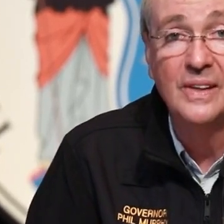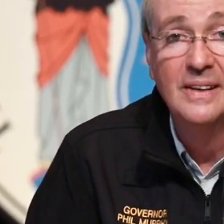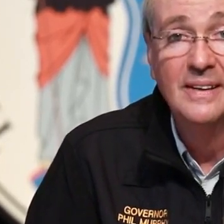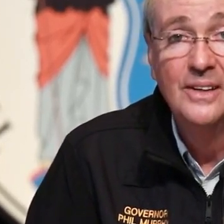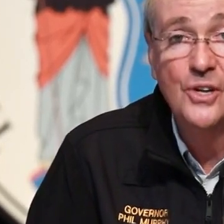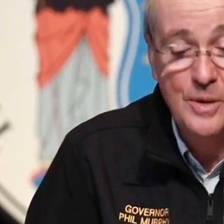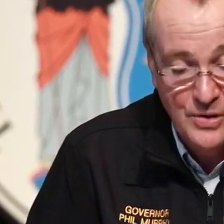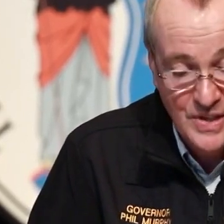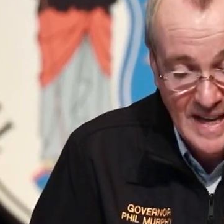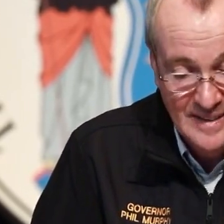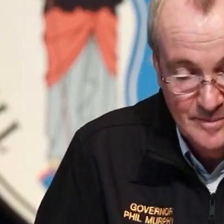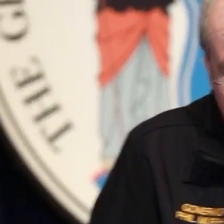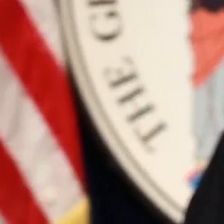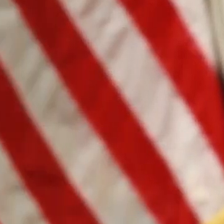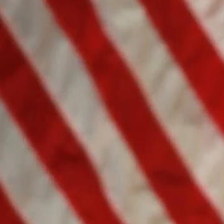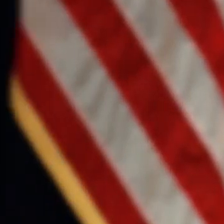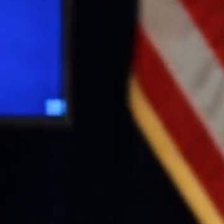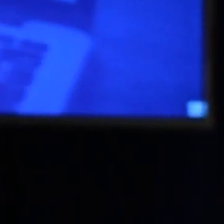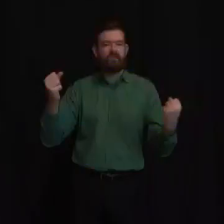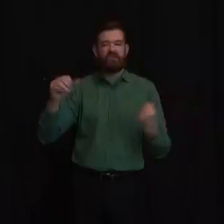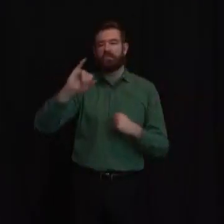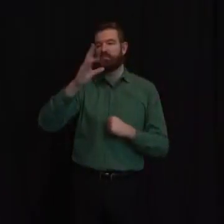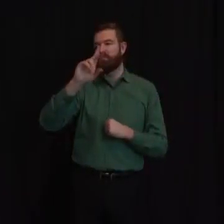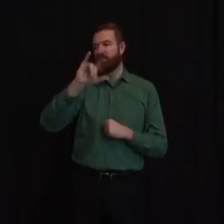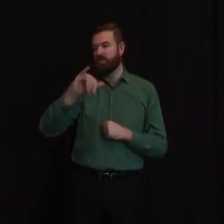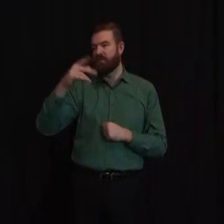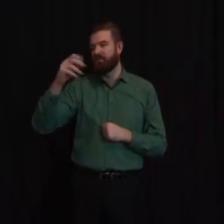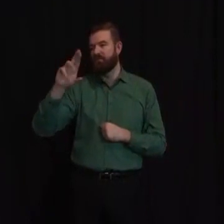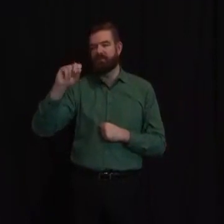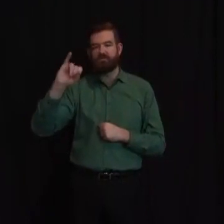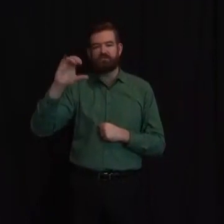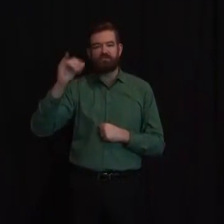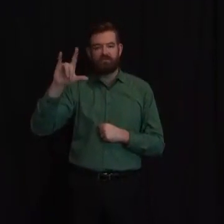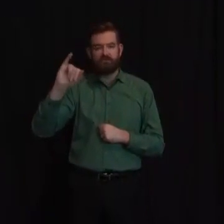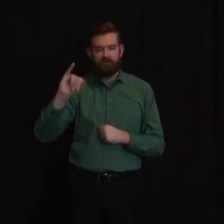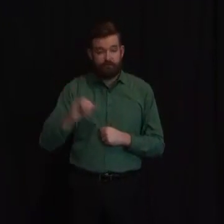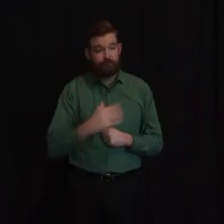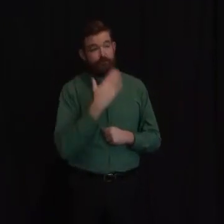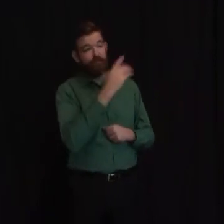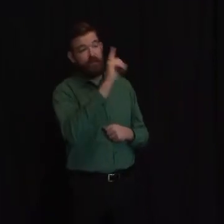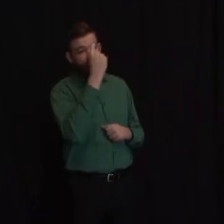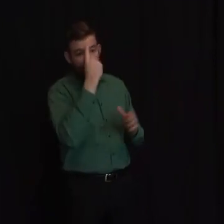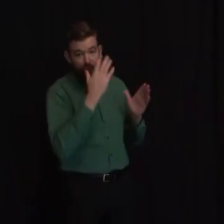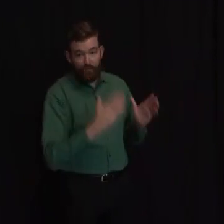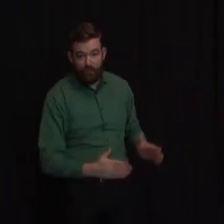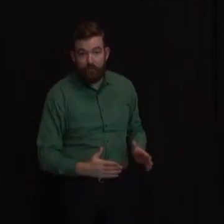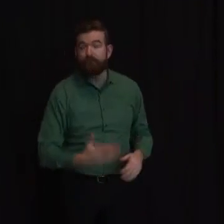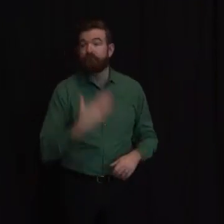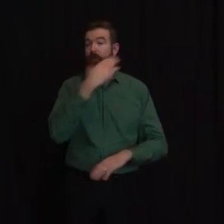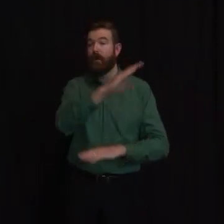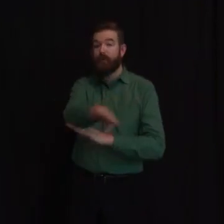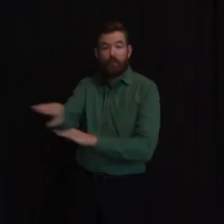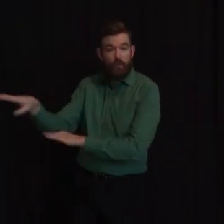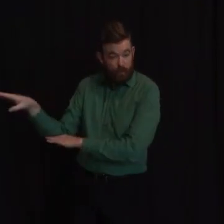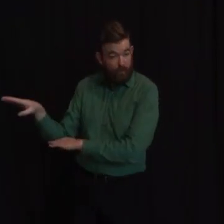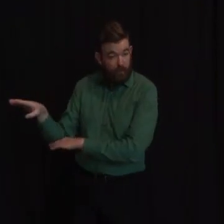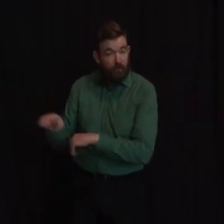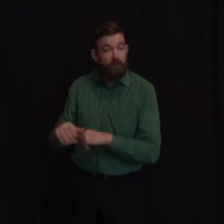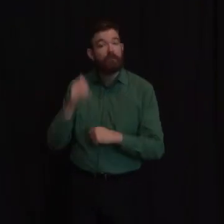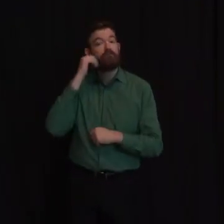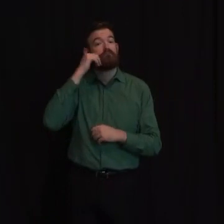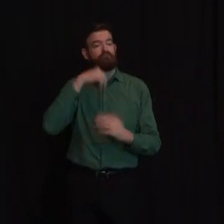Health, Judy Persichilli. Thank you, Governor, and good afternoon. Each day I read race and